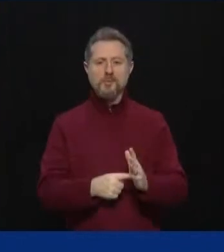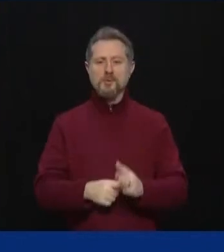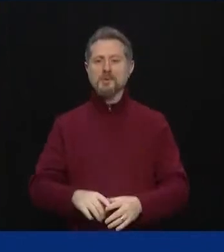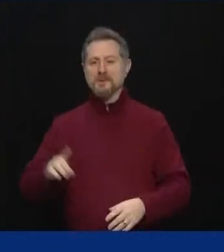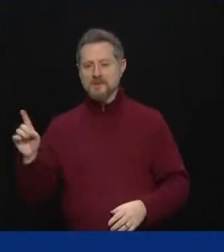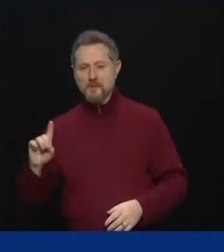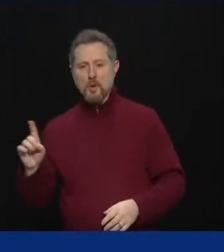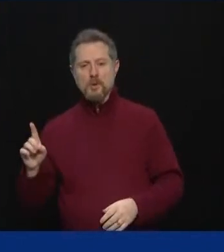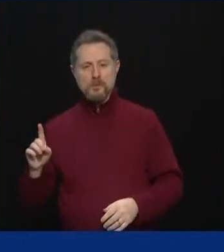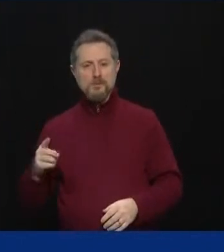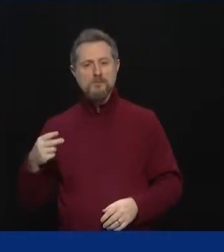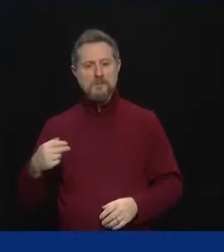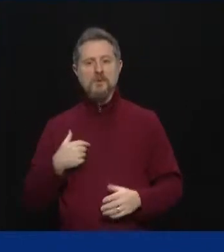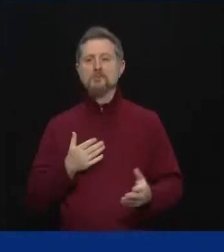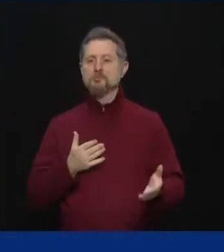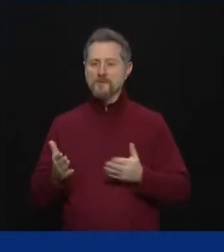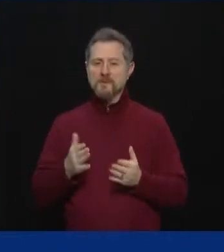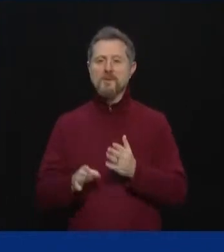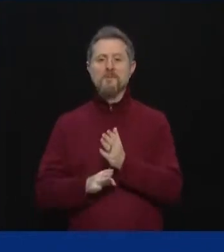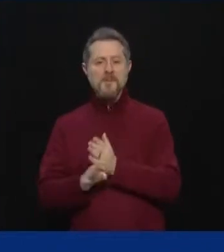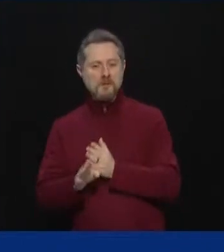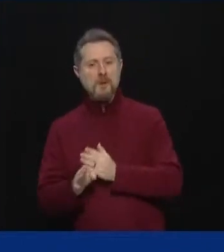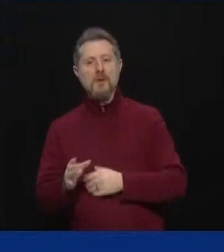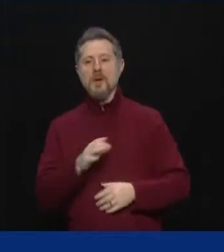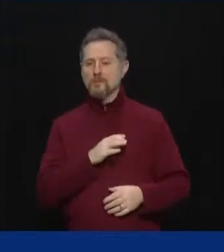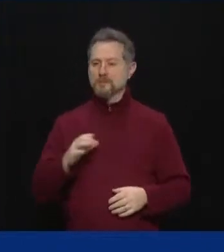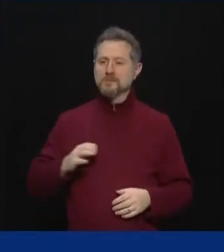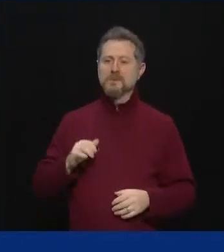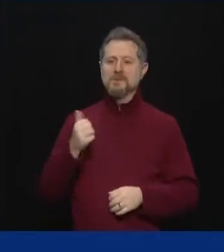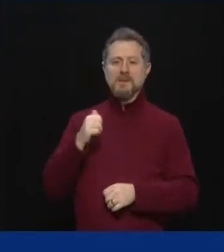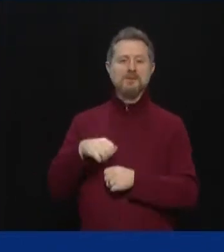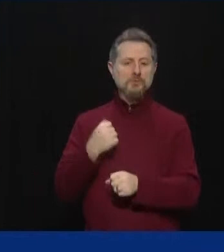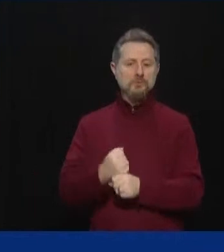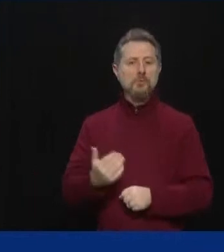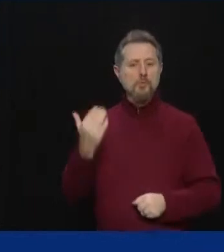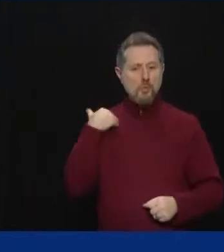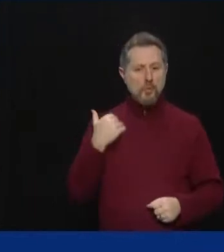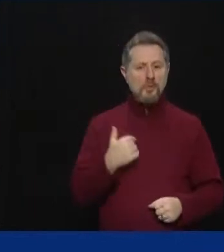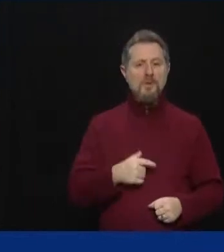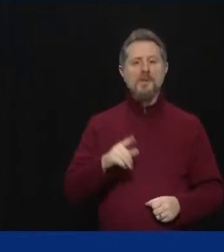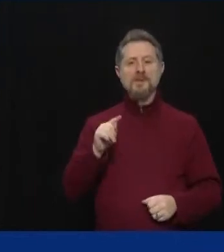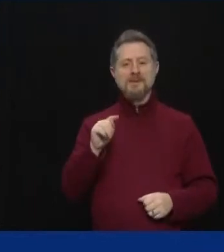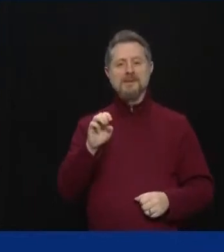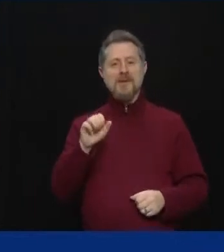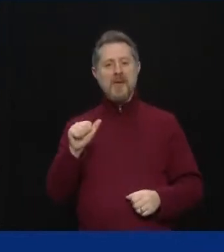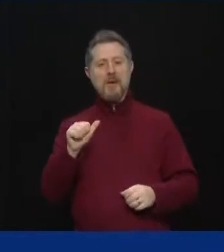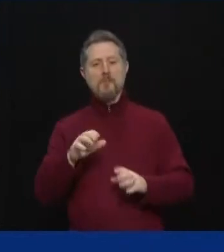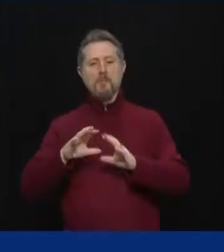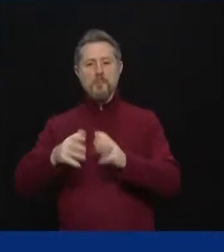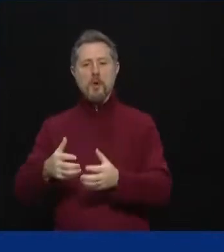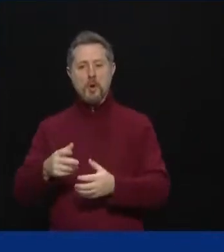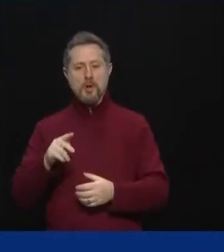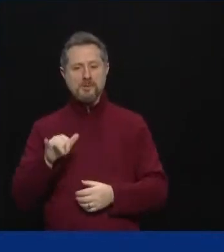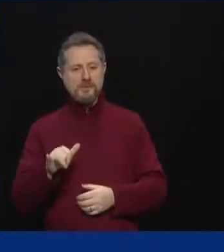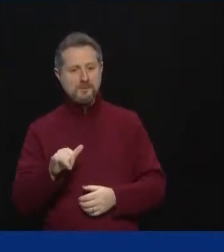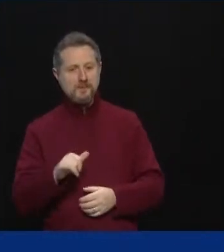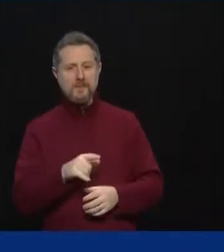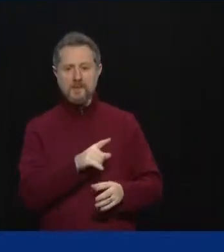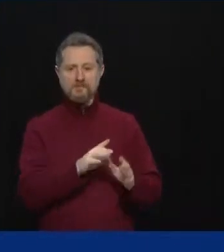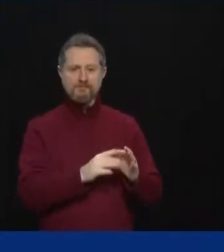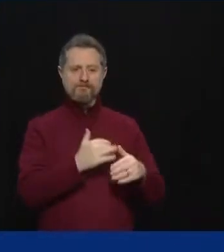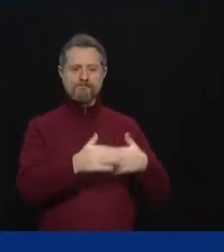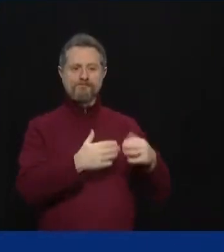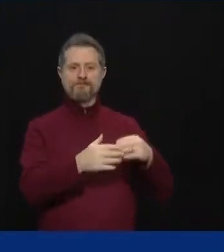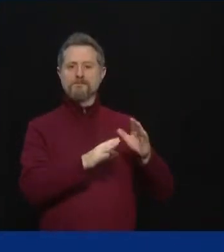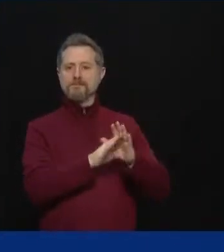I served in the minority in Congress a decade ago when the Tea Party ascended to leadership. That was